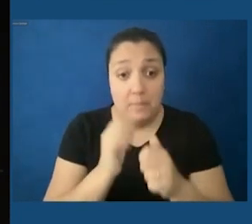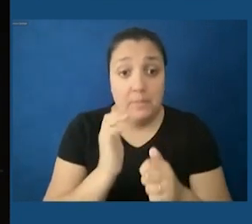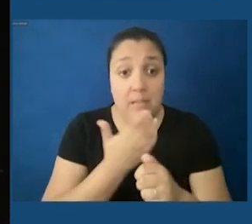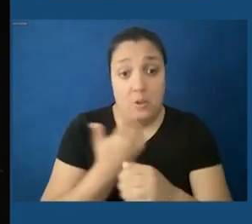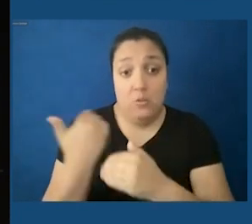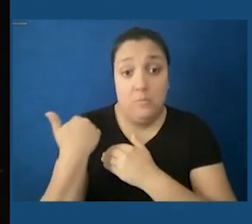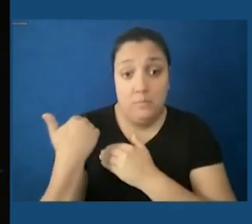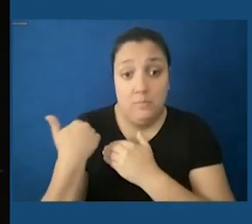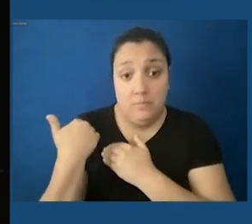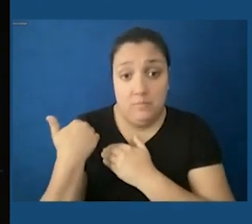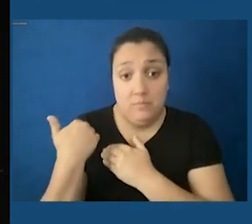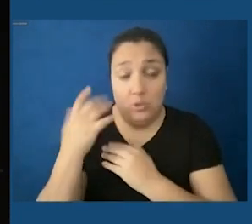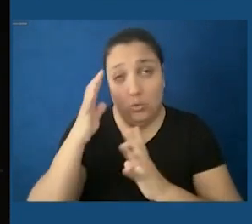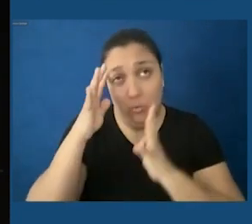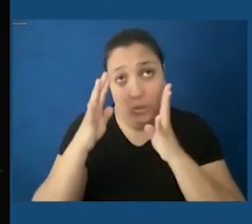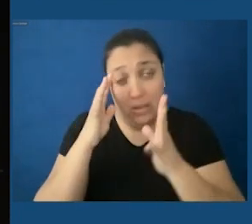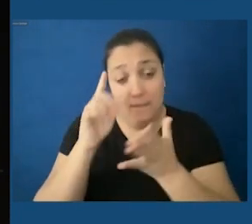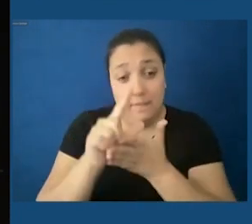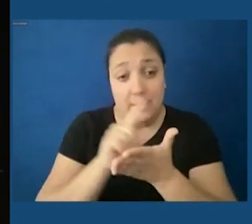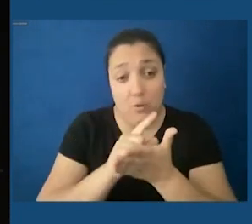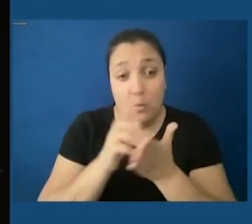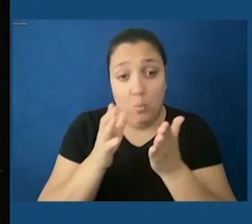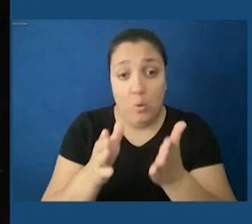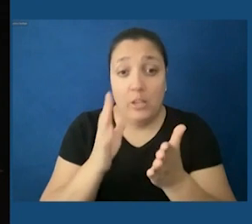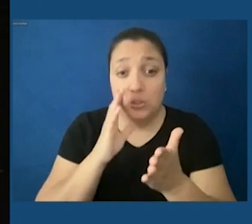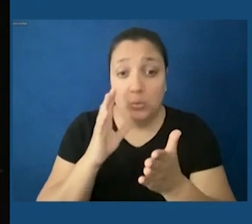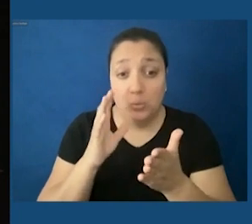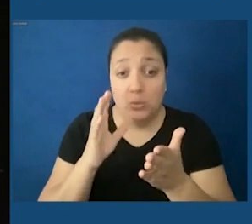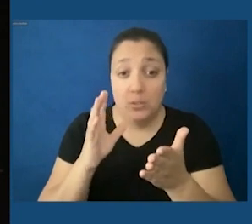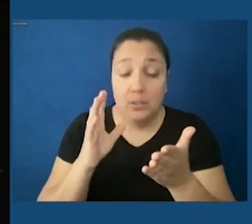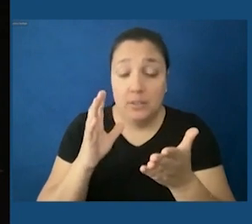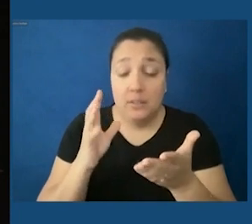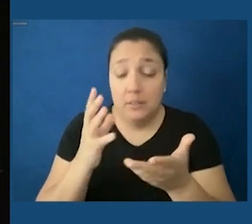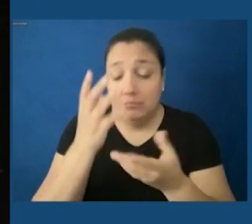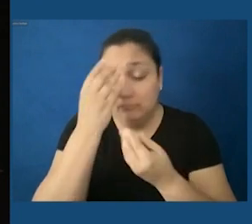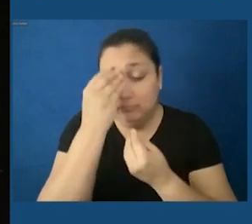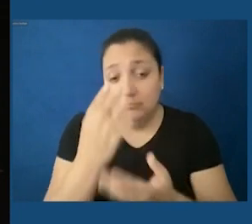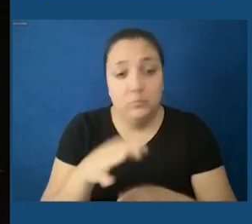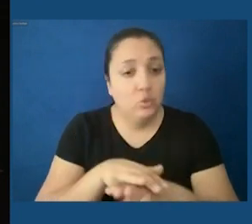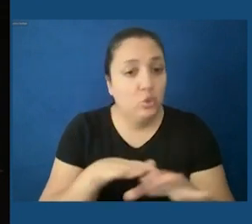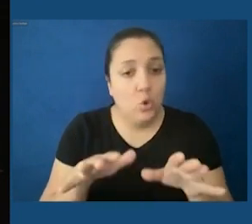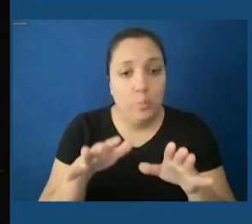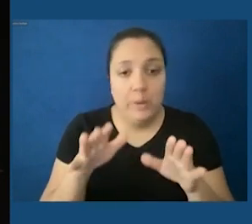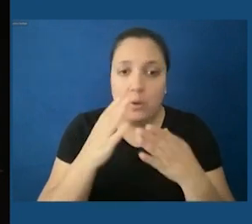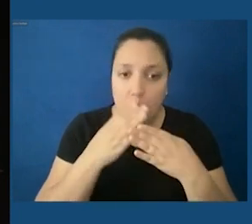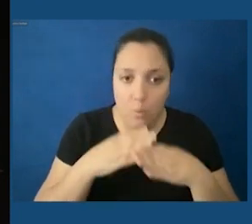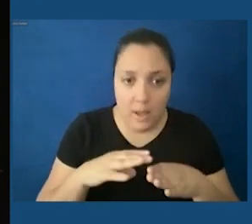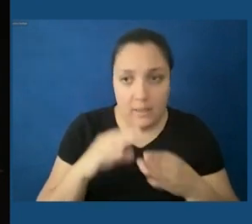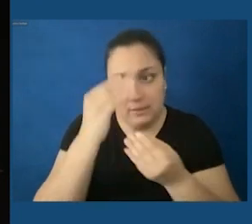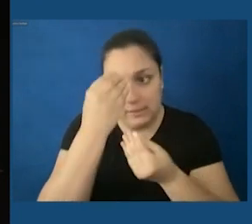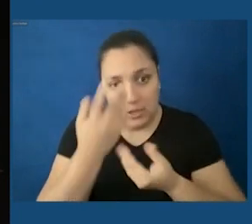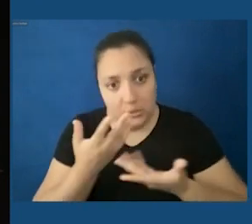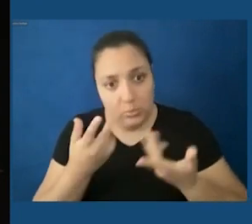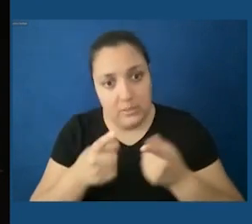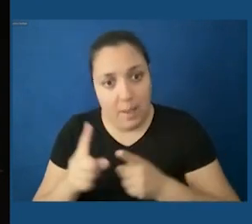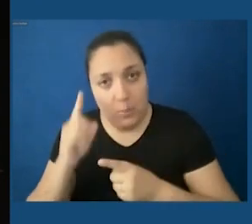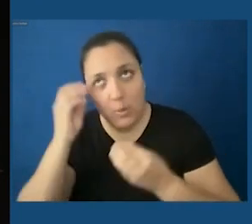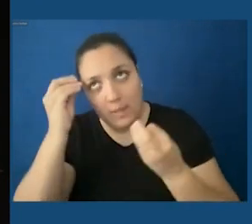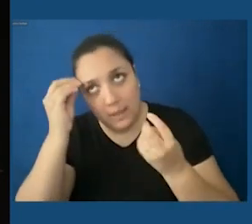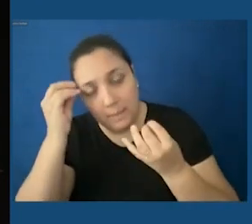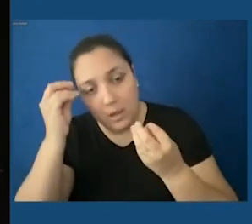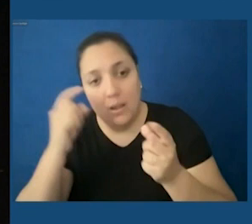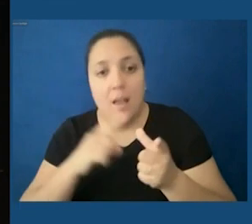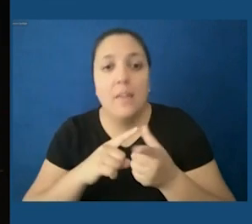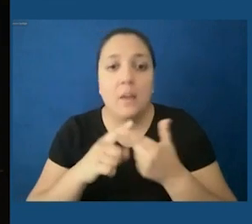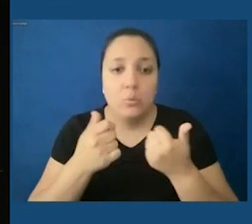creative legal way to address them. So don't be quiet. Come forward to us and tell us what's happening in your communities, and we'll think about it, and we'll try to take